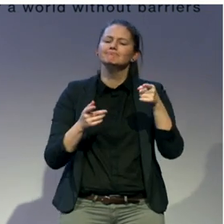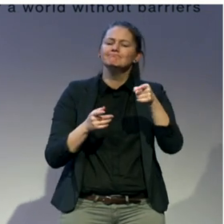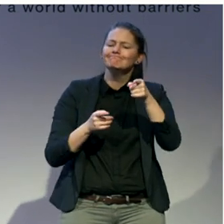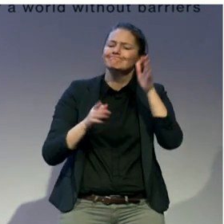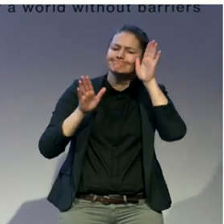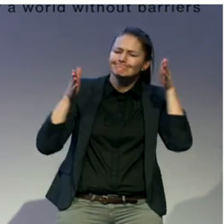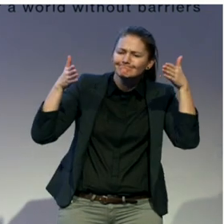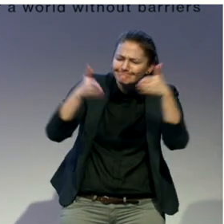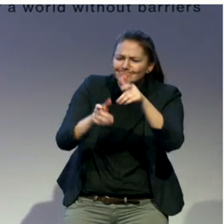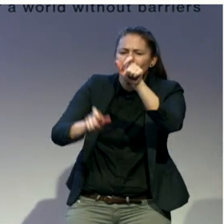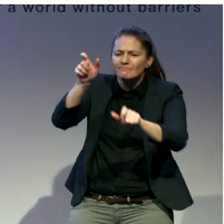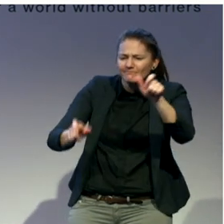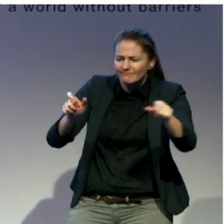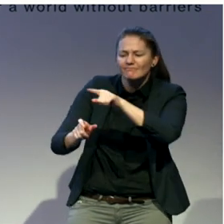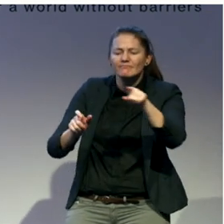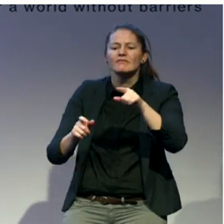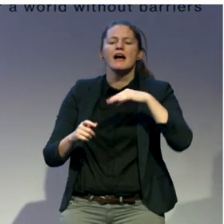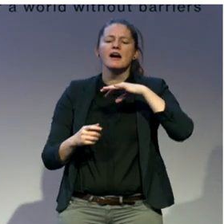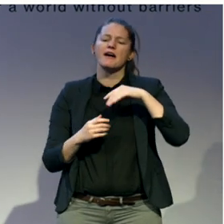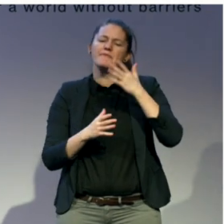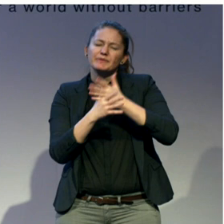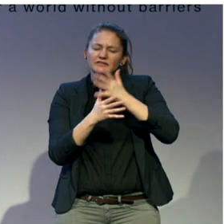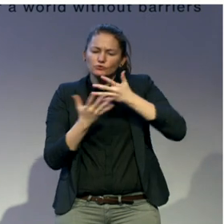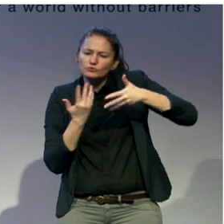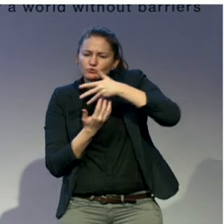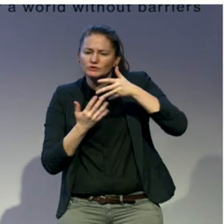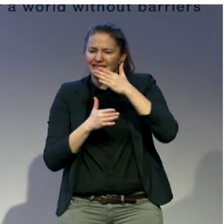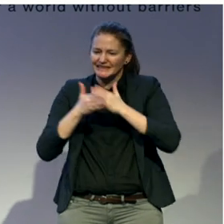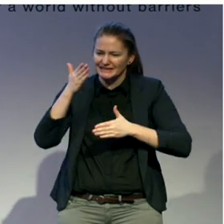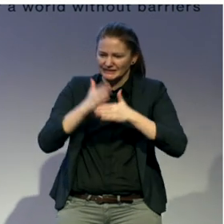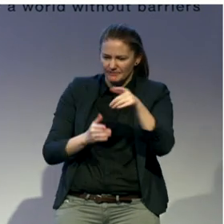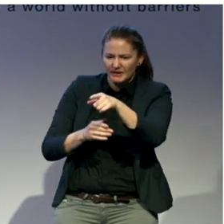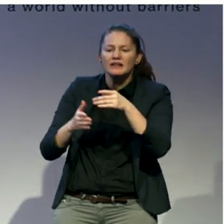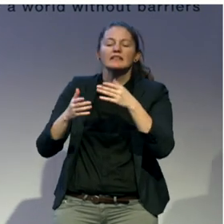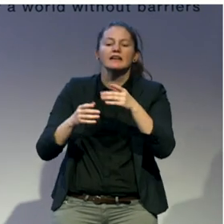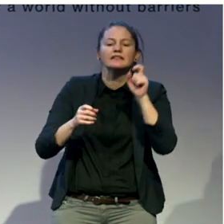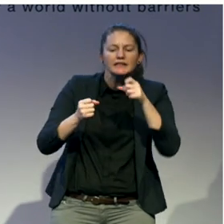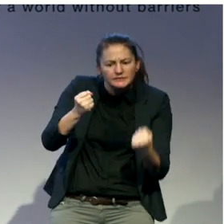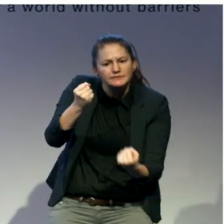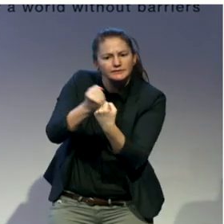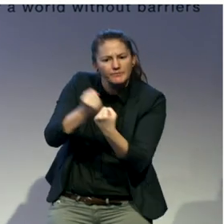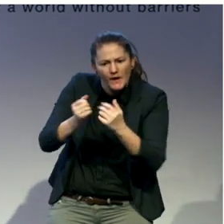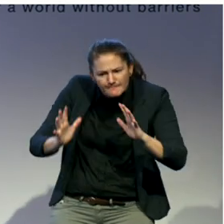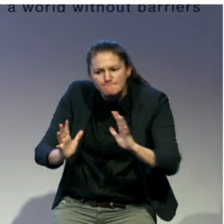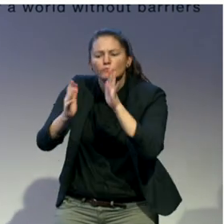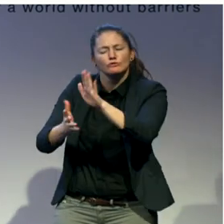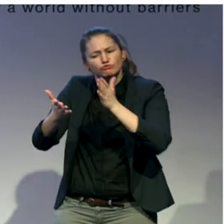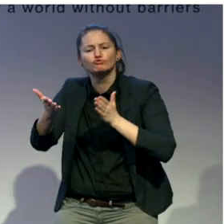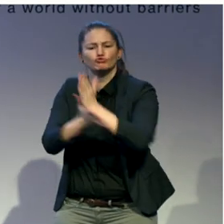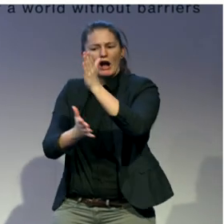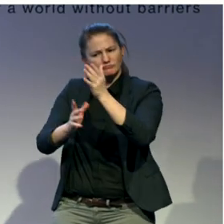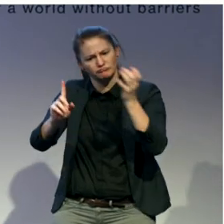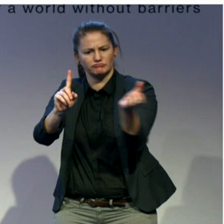in Israel and promote their rights. Enosh provides various services for community mental